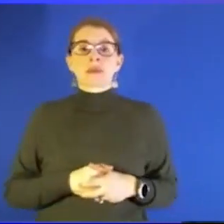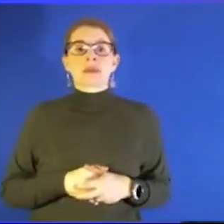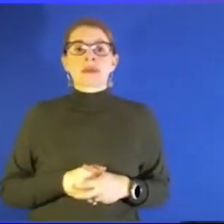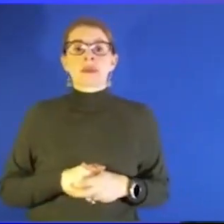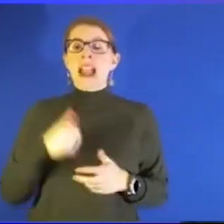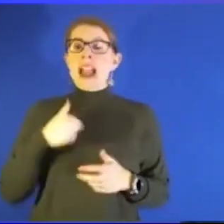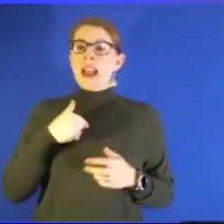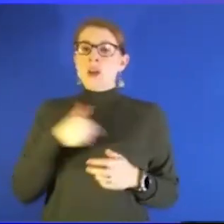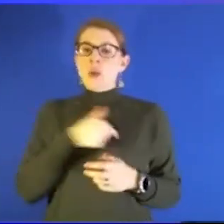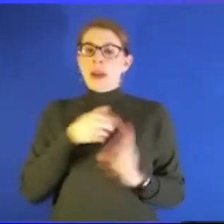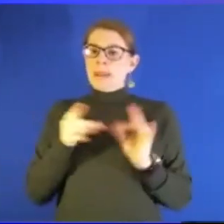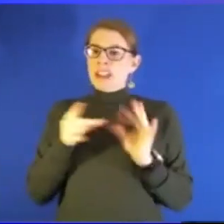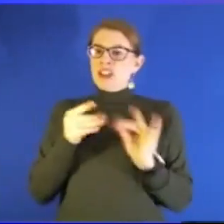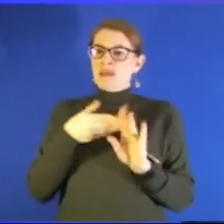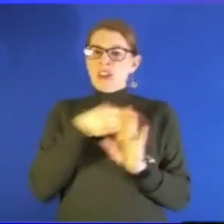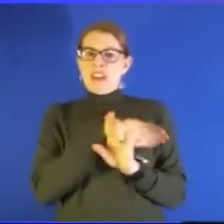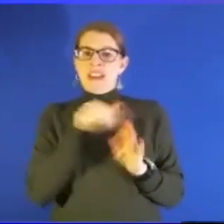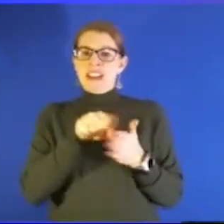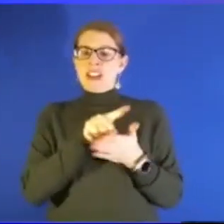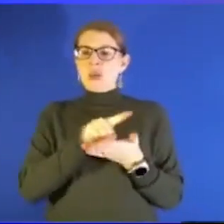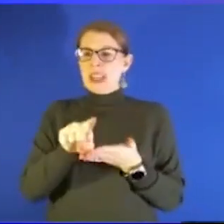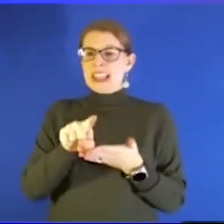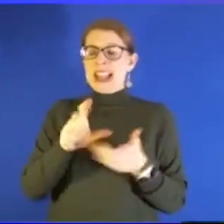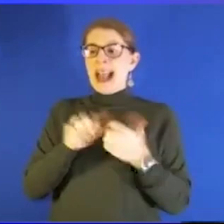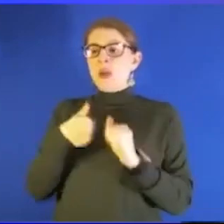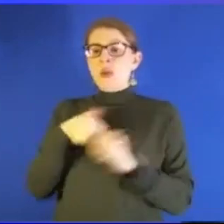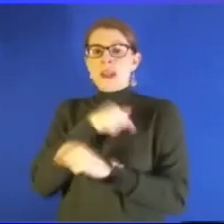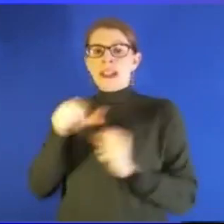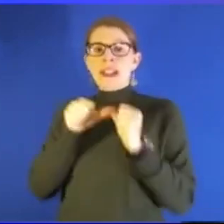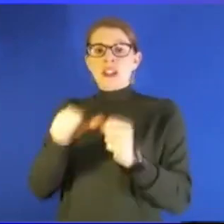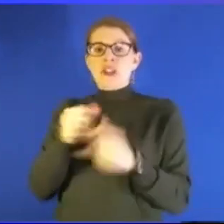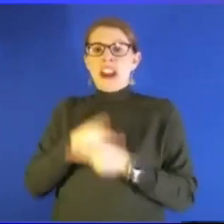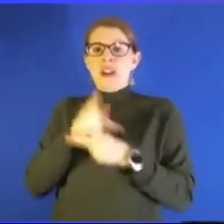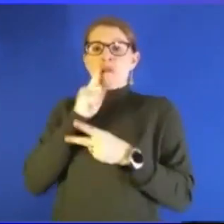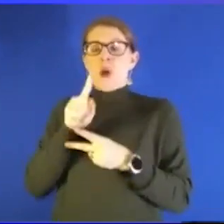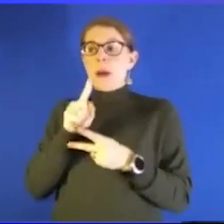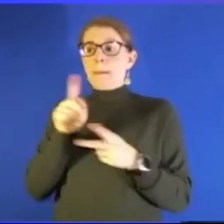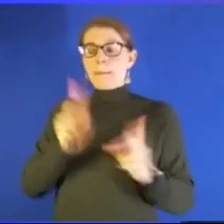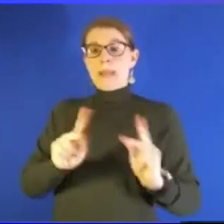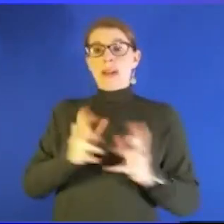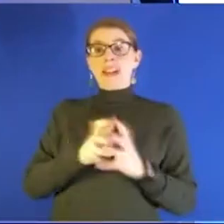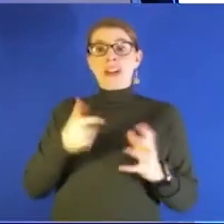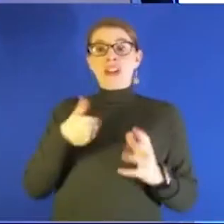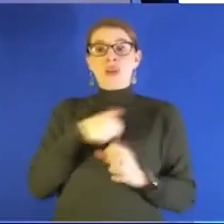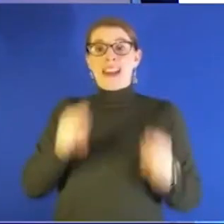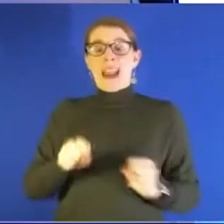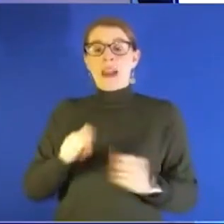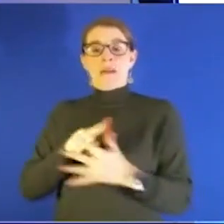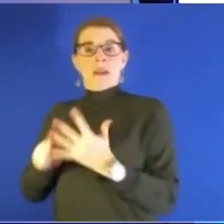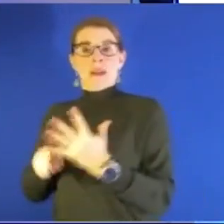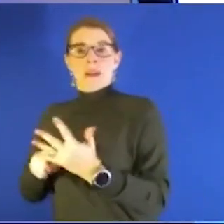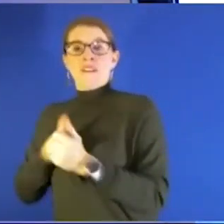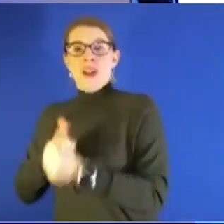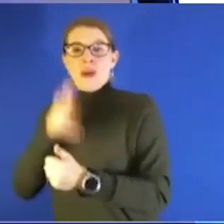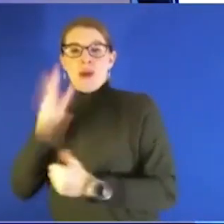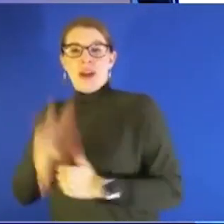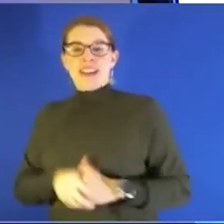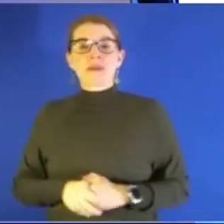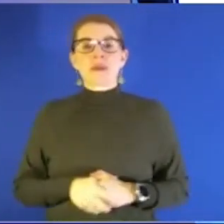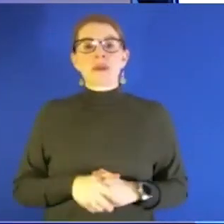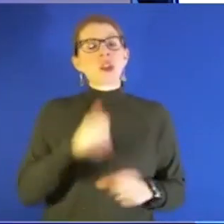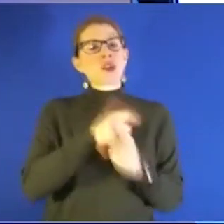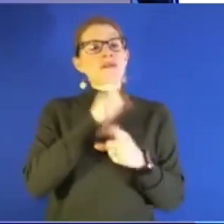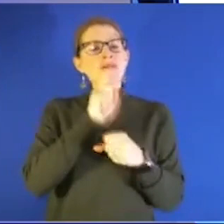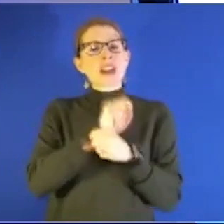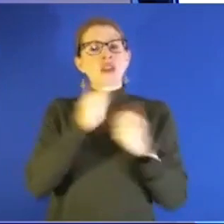week. How can we continue to care for as many people as we can? These are the ways that we'll do it. So I understand that you actually tried to tackle,